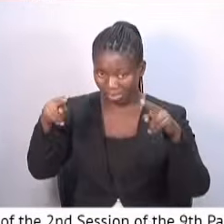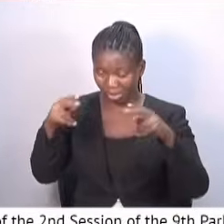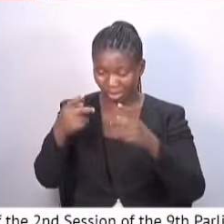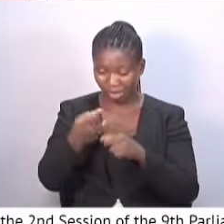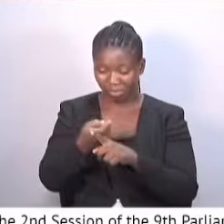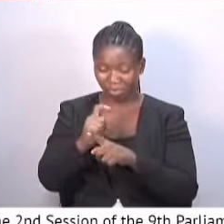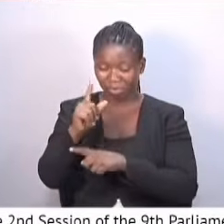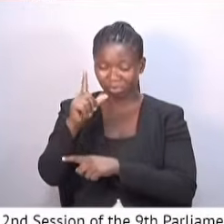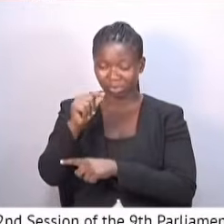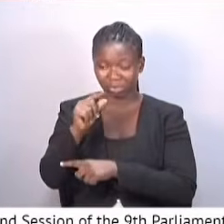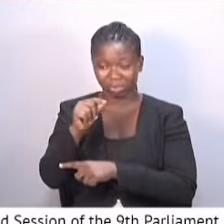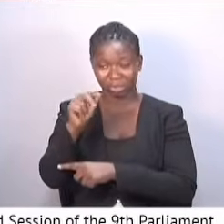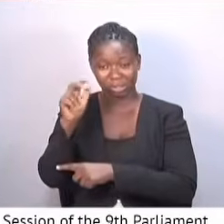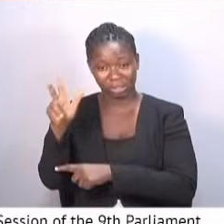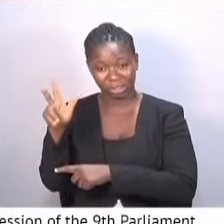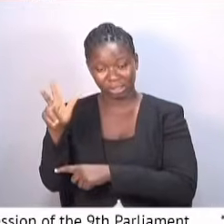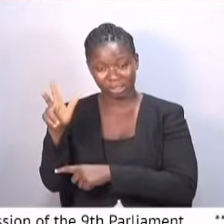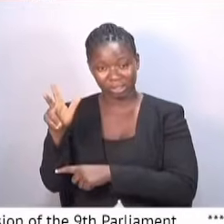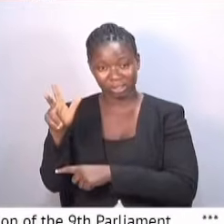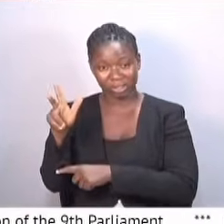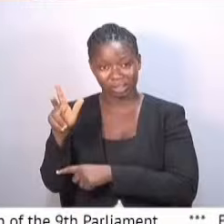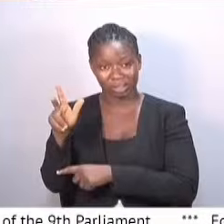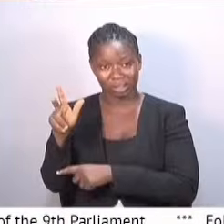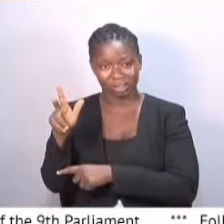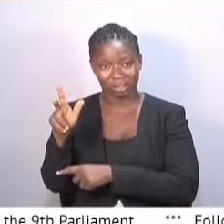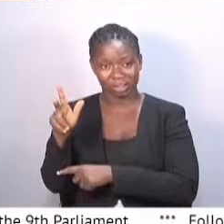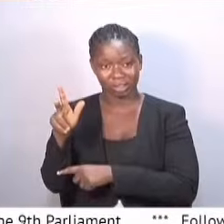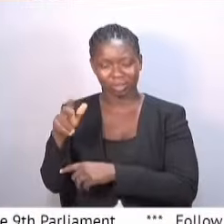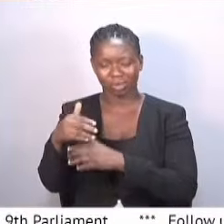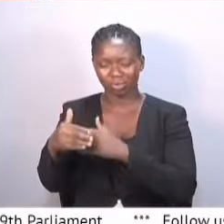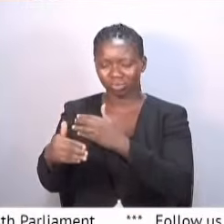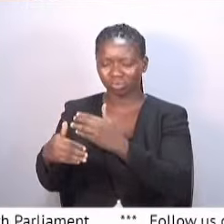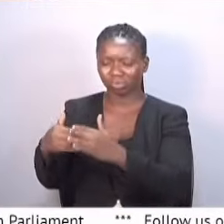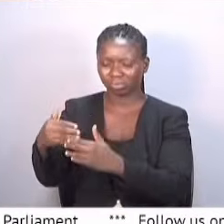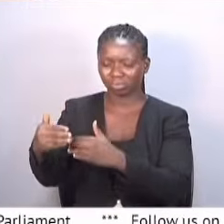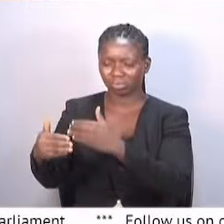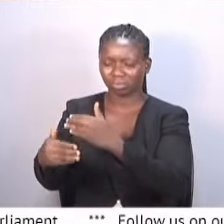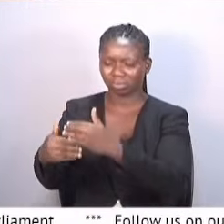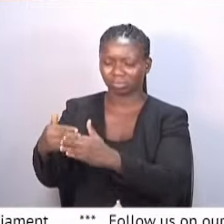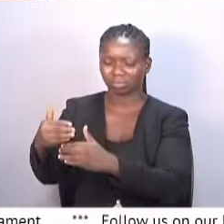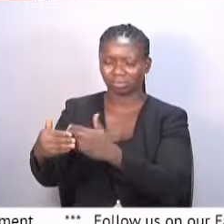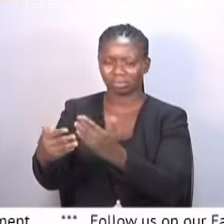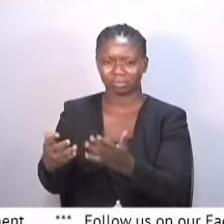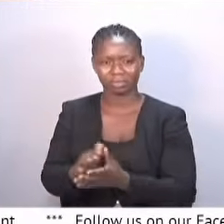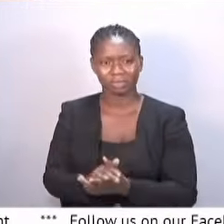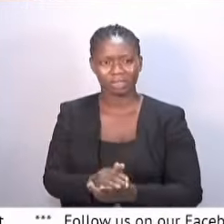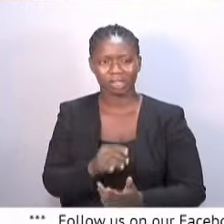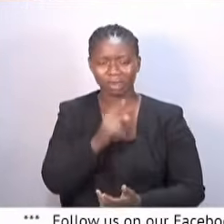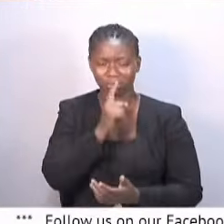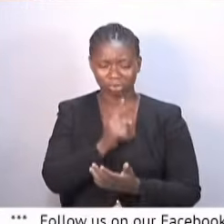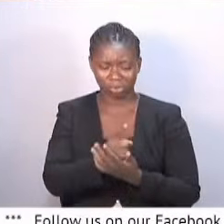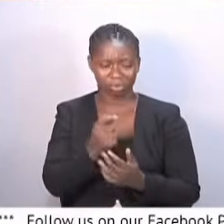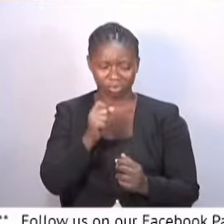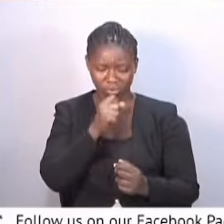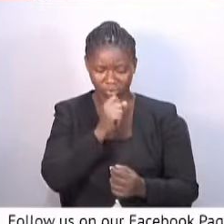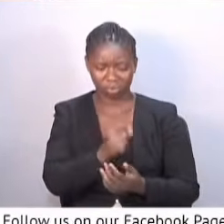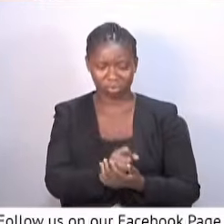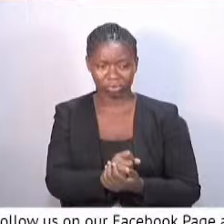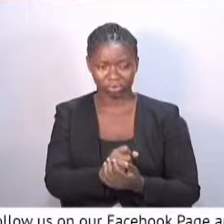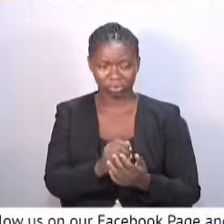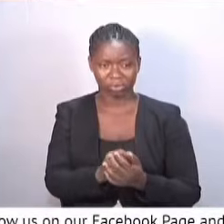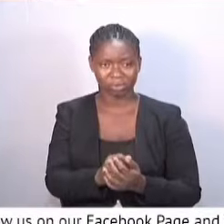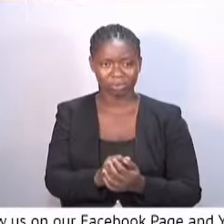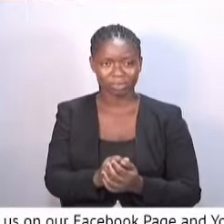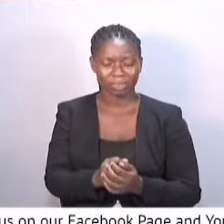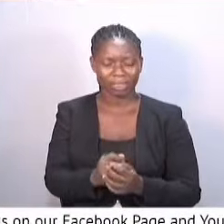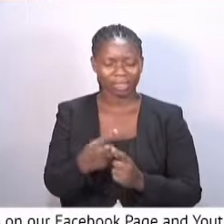from 2023, it's been a steady progress. I'm sure you concede to that. A steady